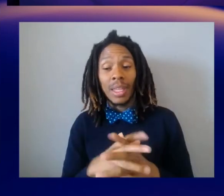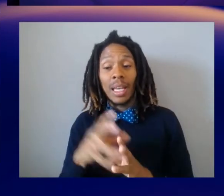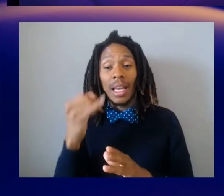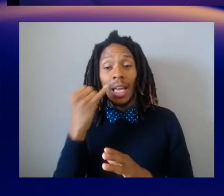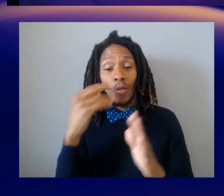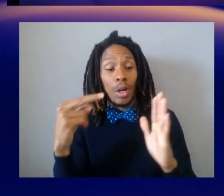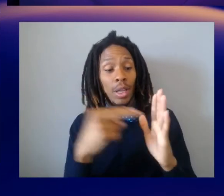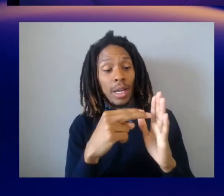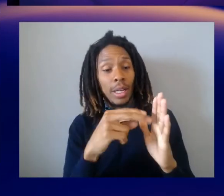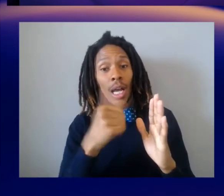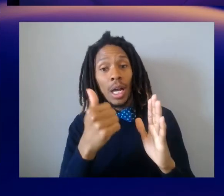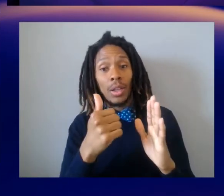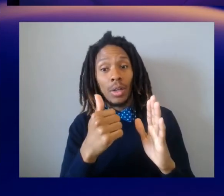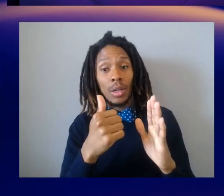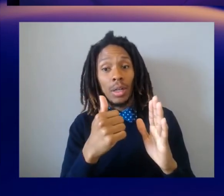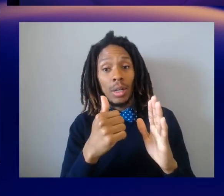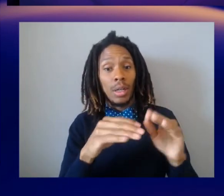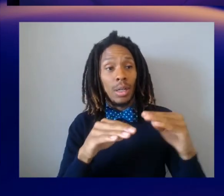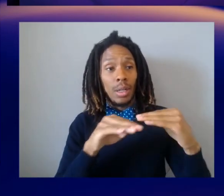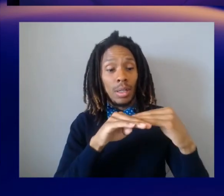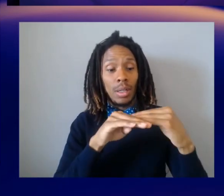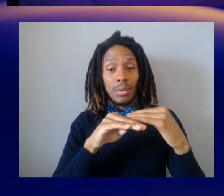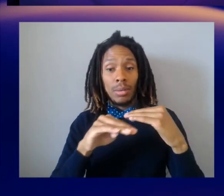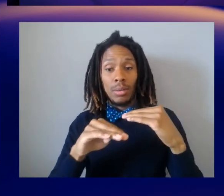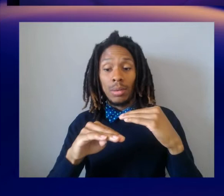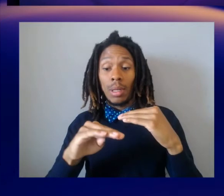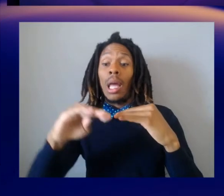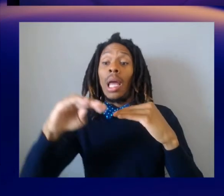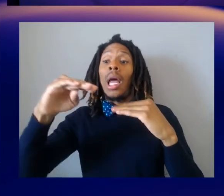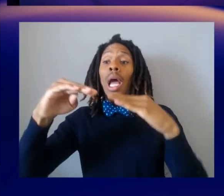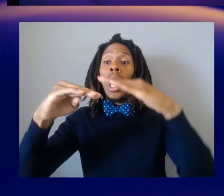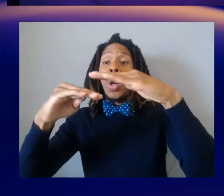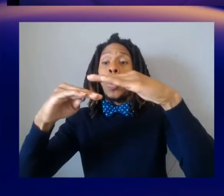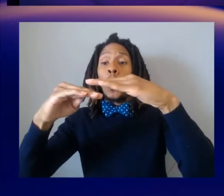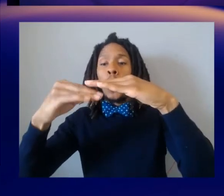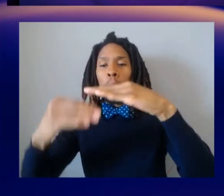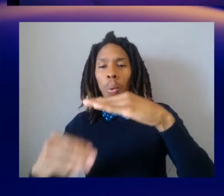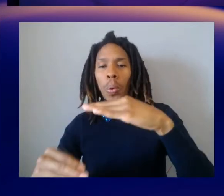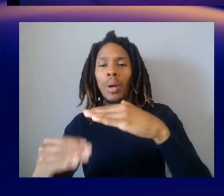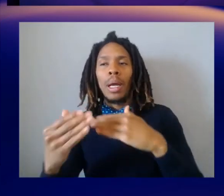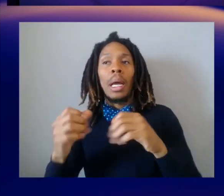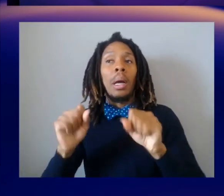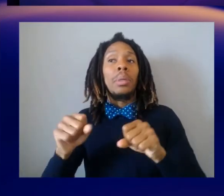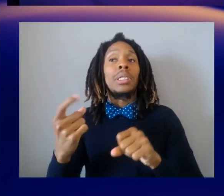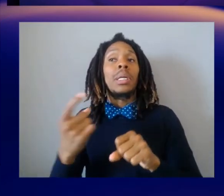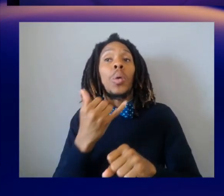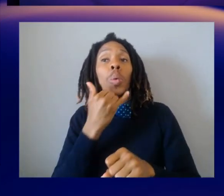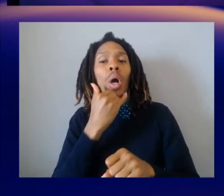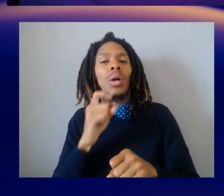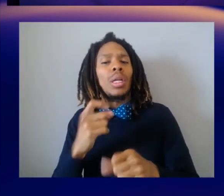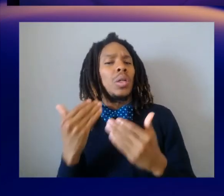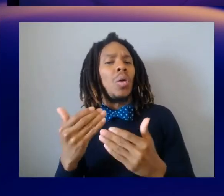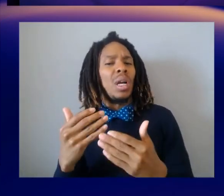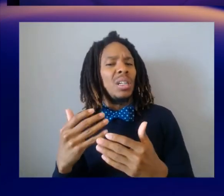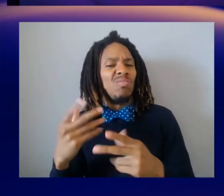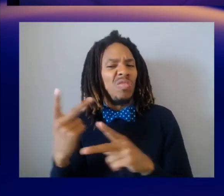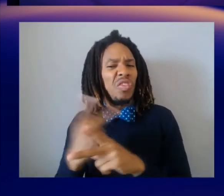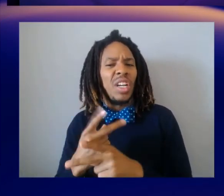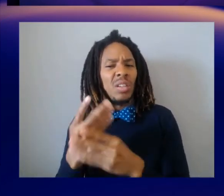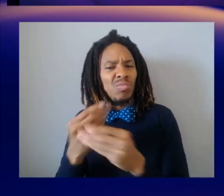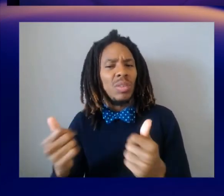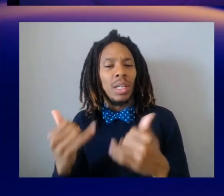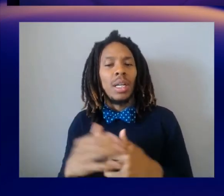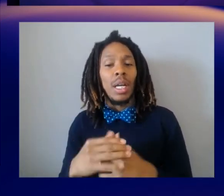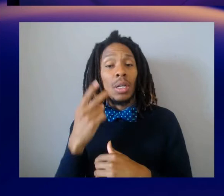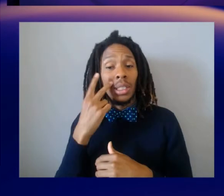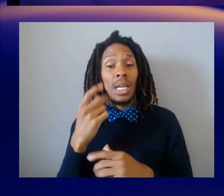later spike, that didn't cross the threshold, but potentially something could be wrong, and it's something we need to address. Right. This is where anomaly detection, where we can see it actually